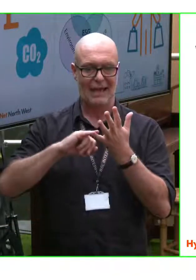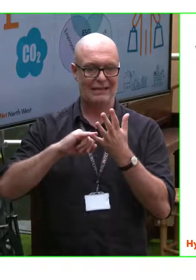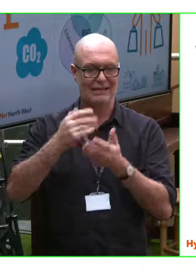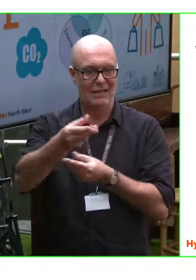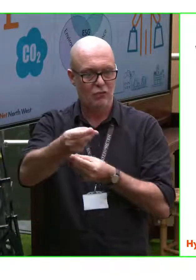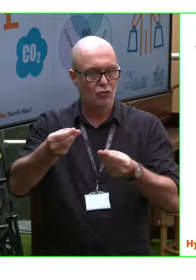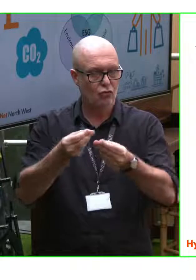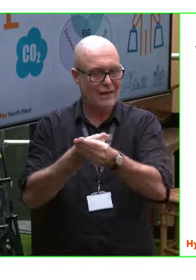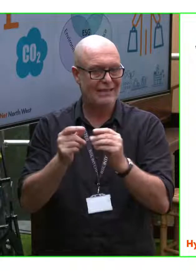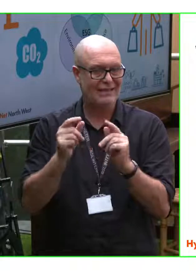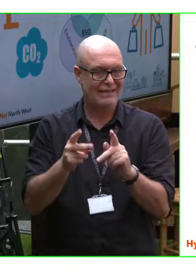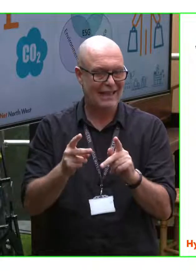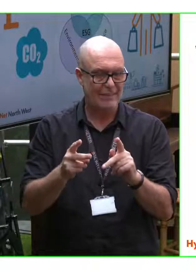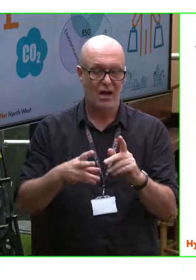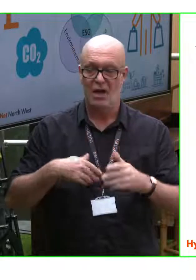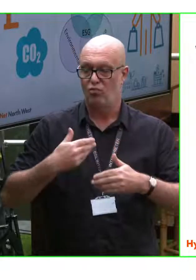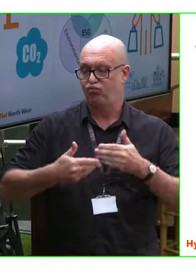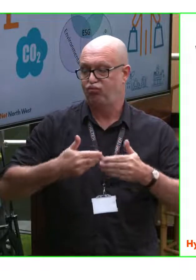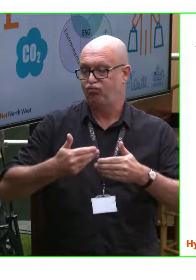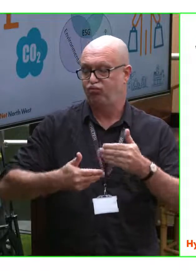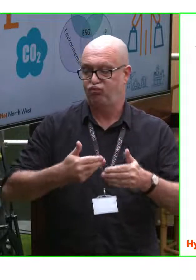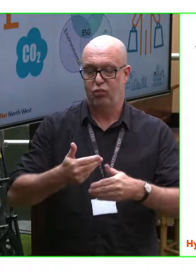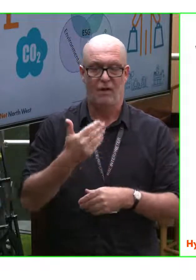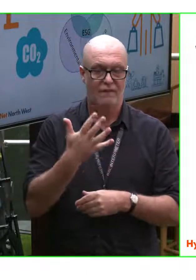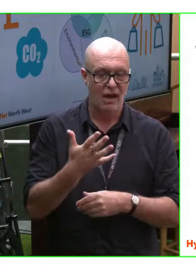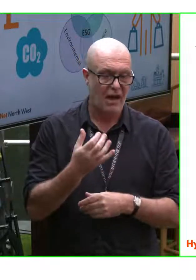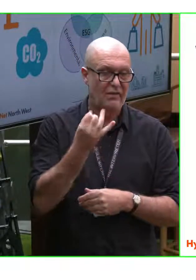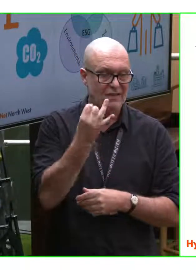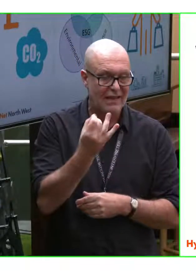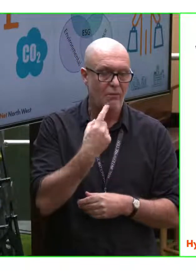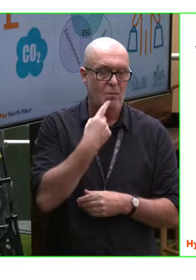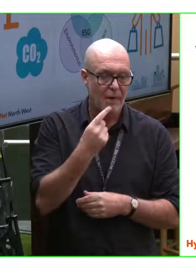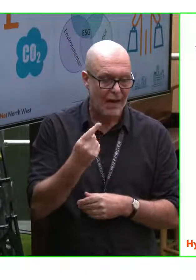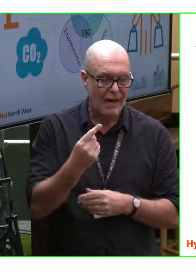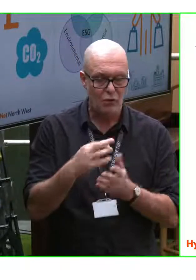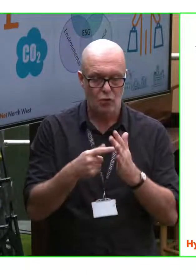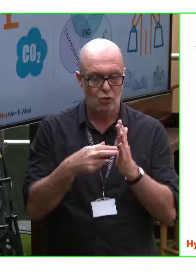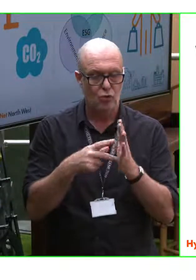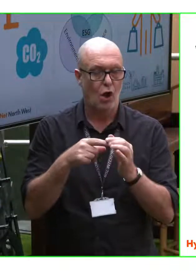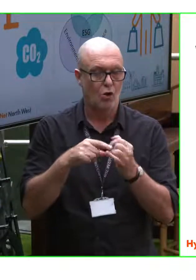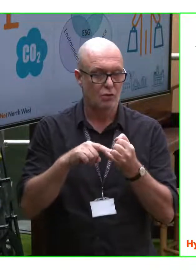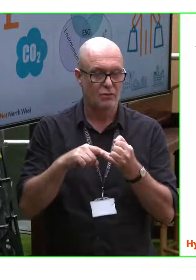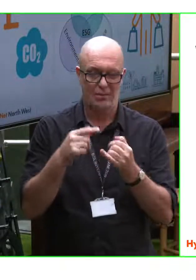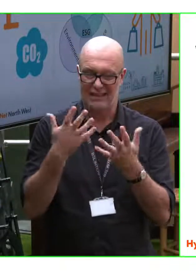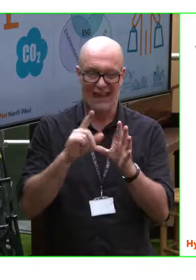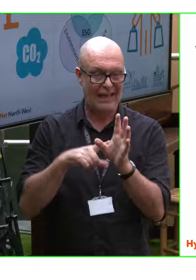scheme, it was bumbling along at £5–7 a tonne for most of the last